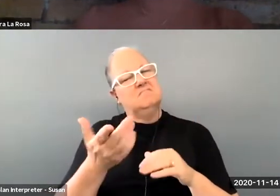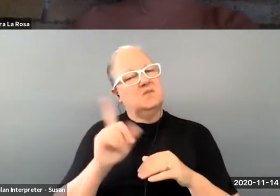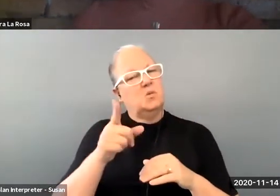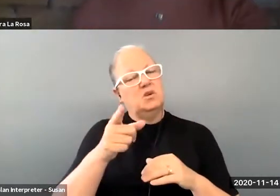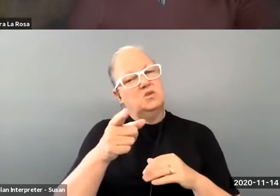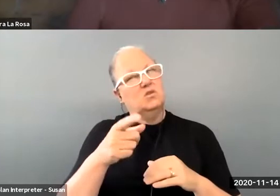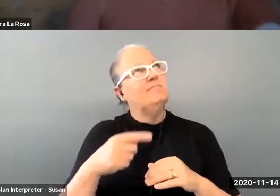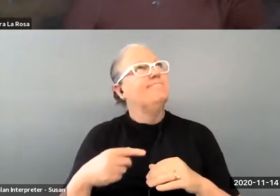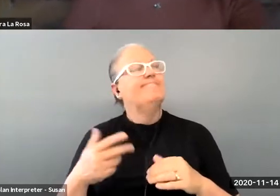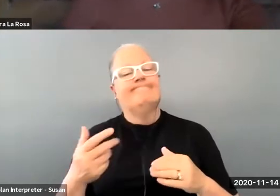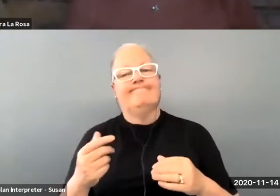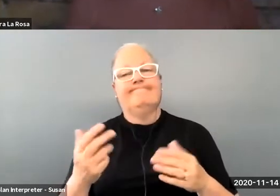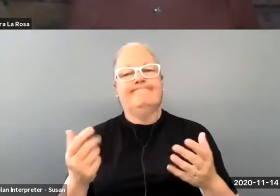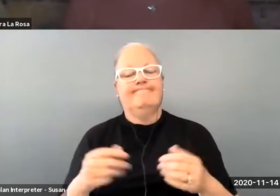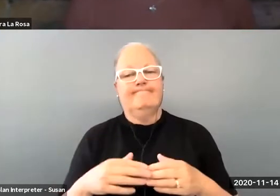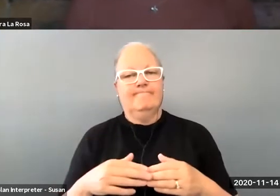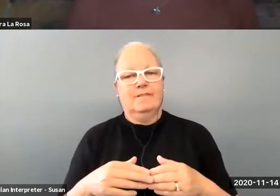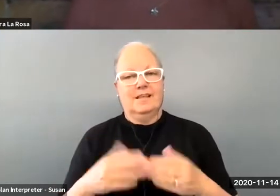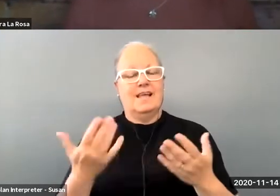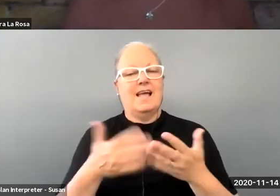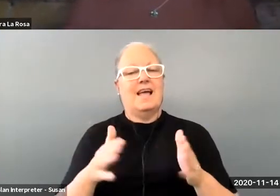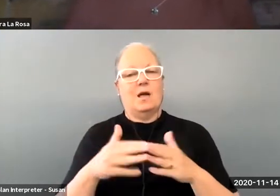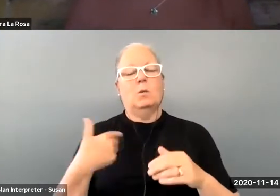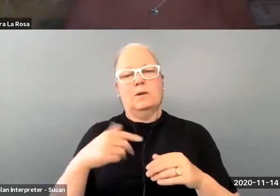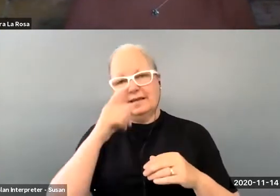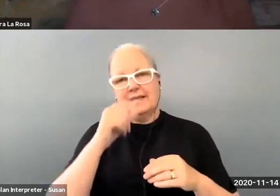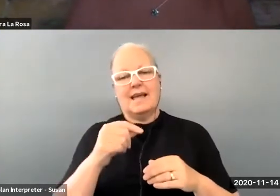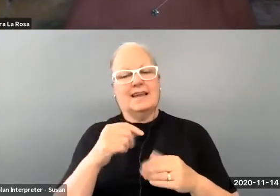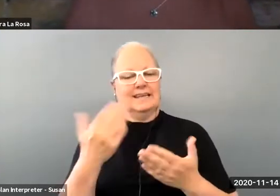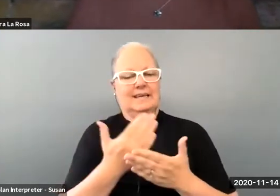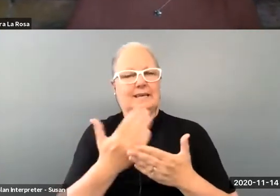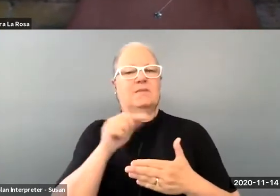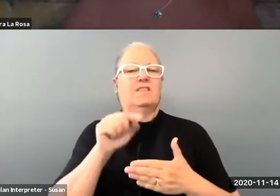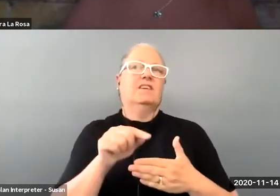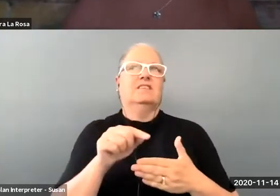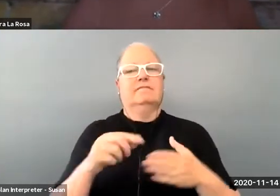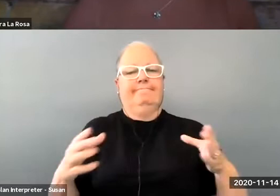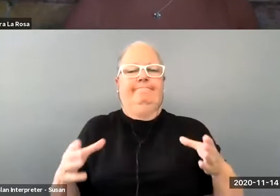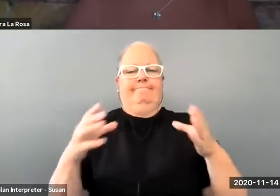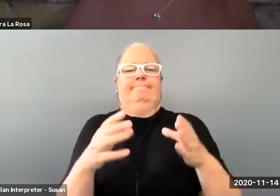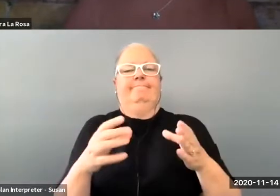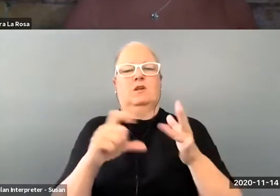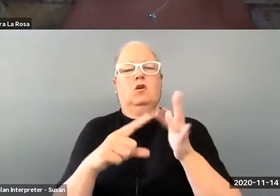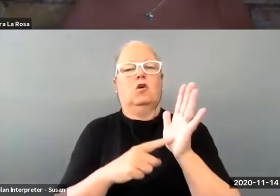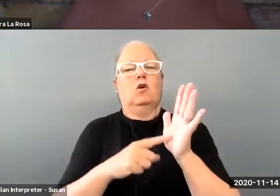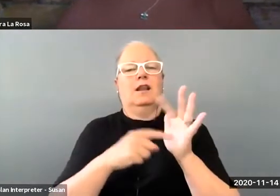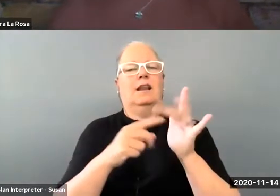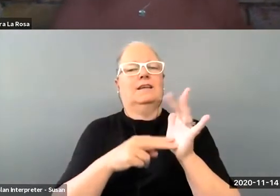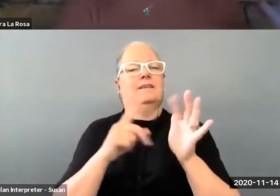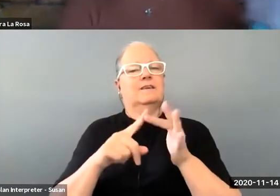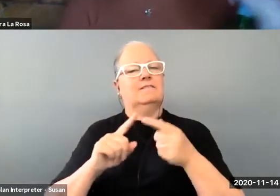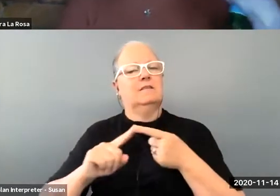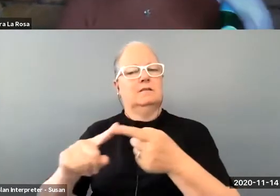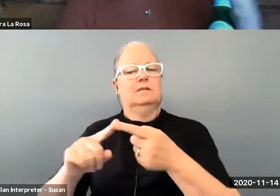how should we sustain, I guess, this collective ways of, I think what Laura's saying is